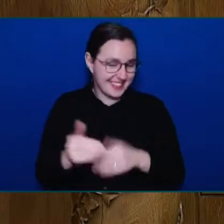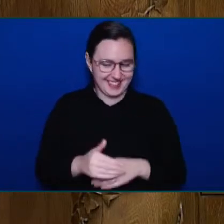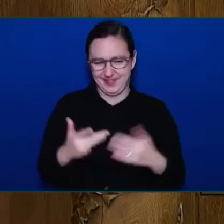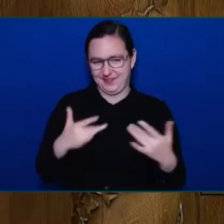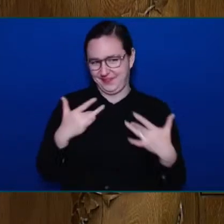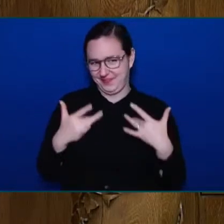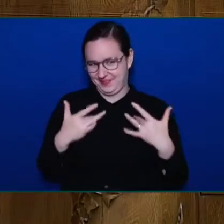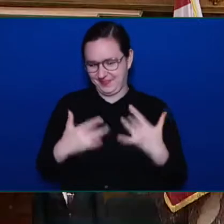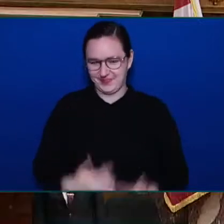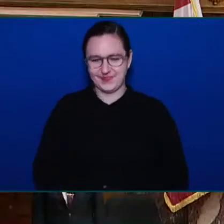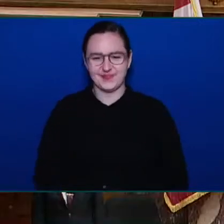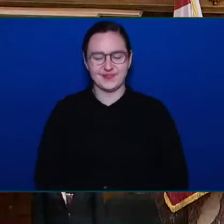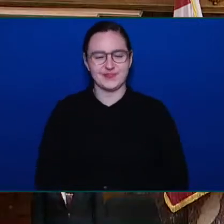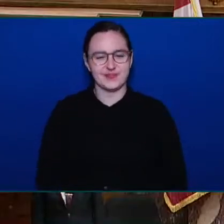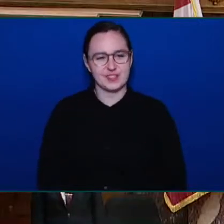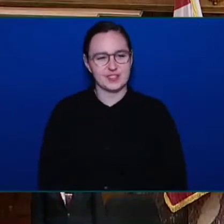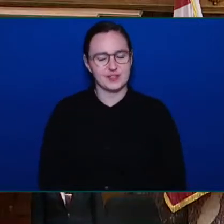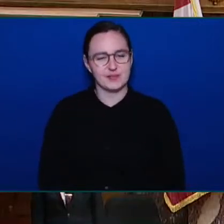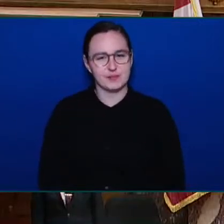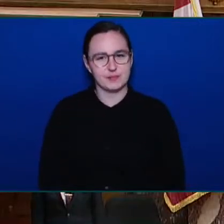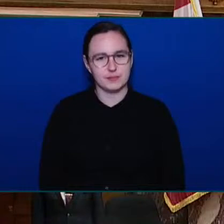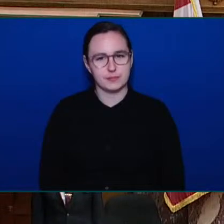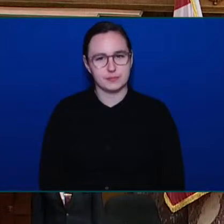Madam Clerk.